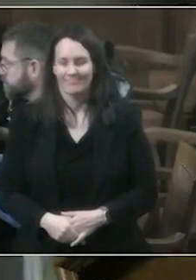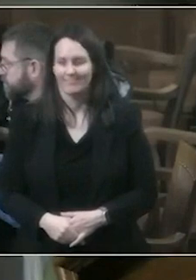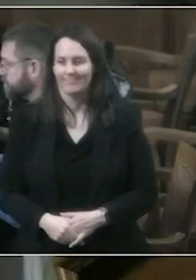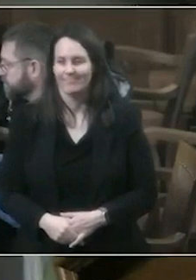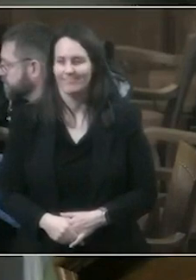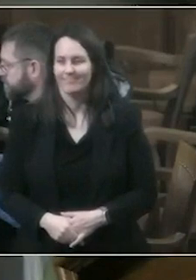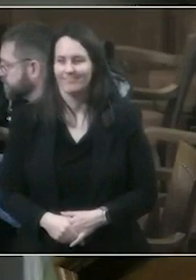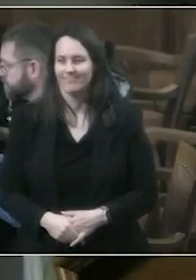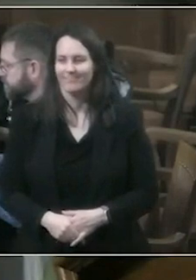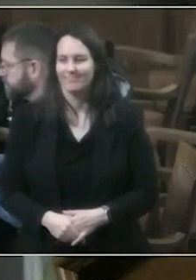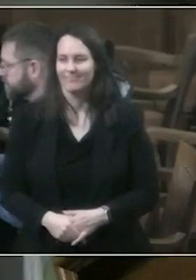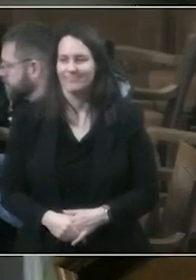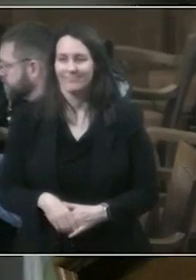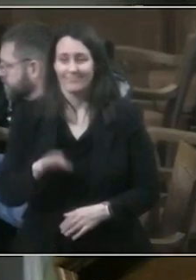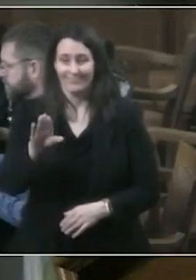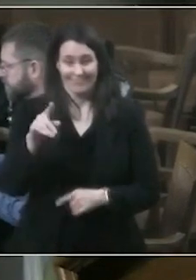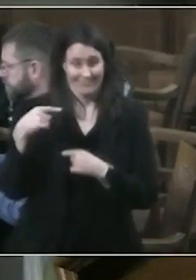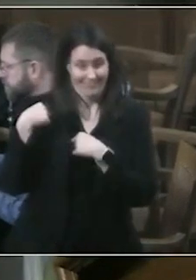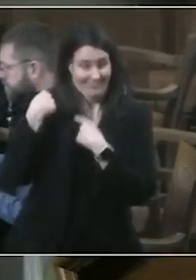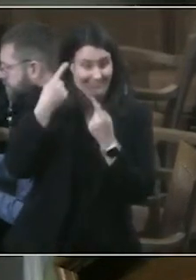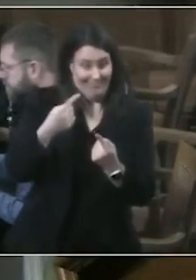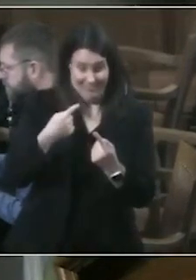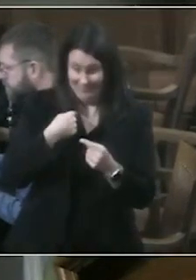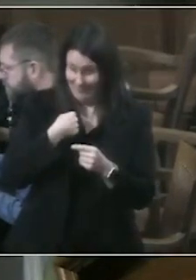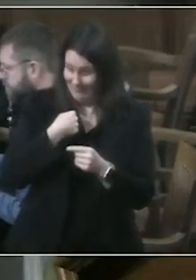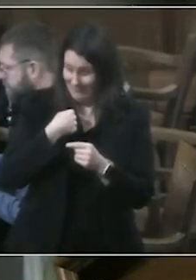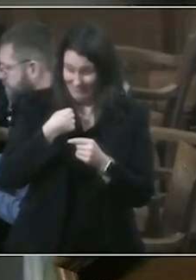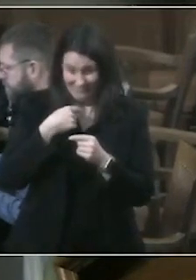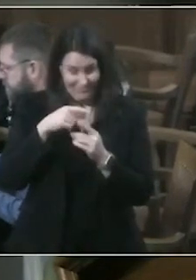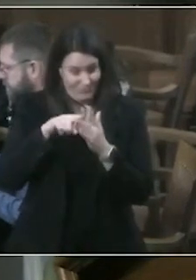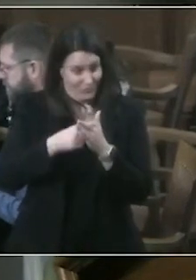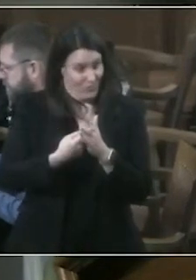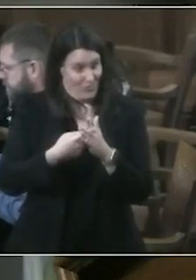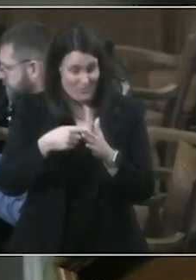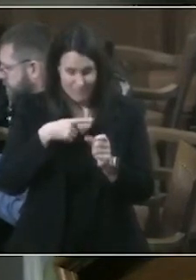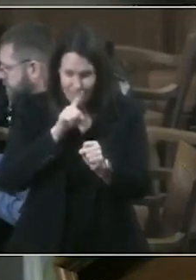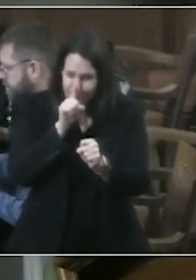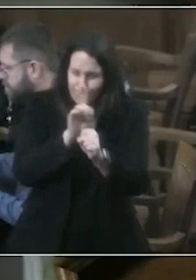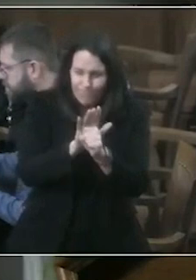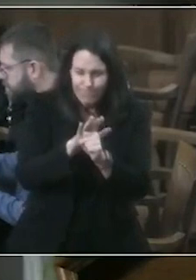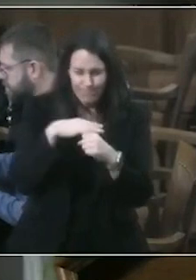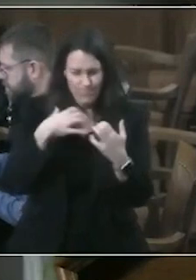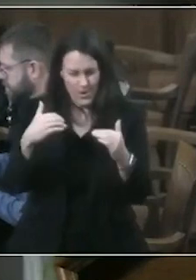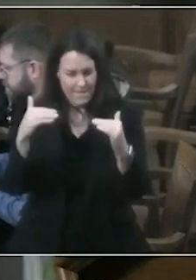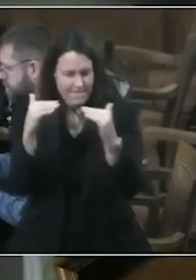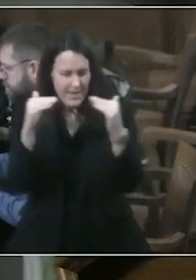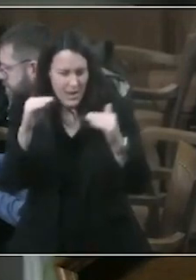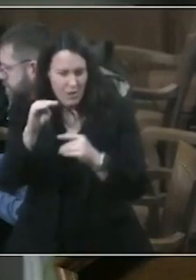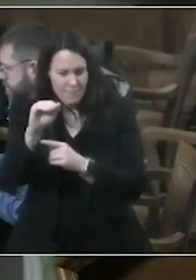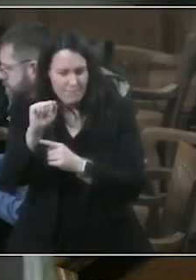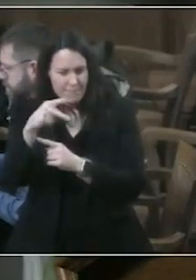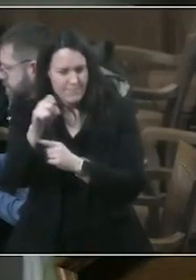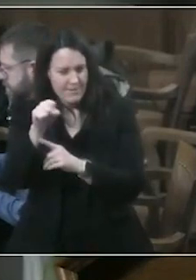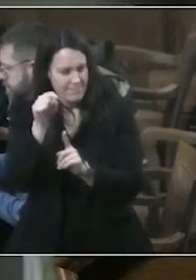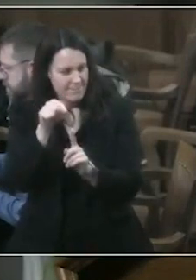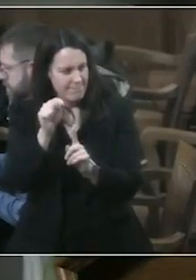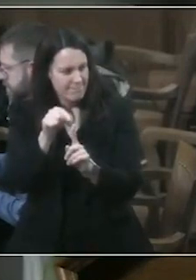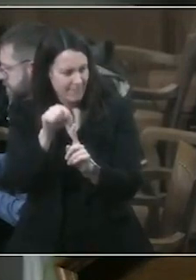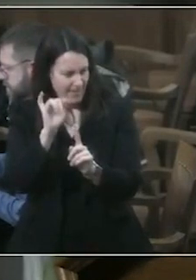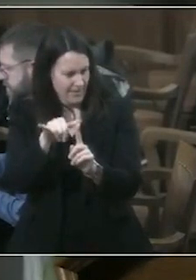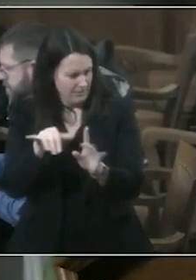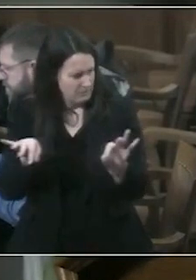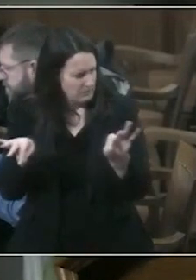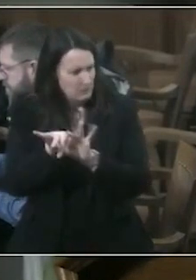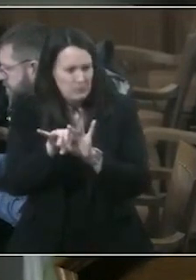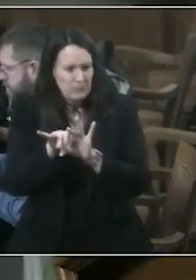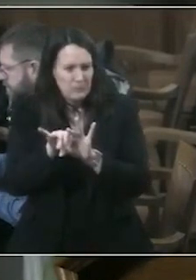And there's more good news. I have promised from the beginning I would never stop fighting for fair maps. As I stand here tonight, I have